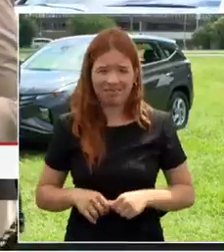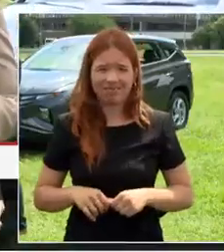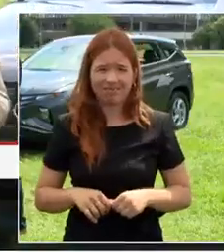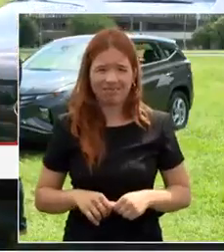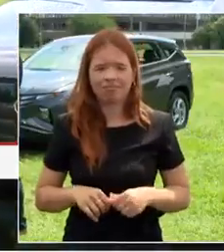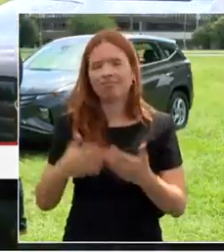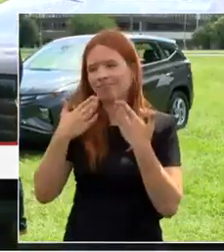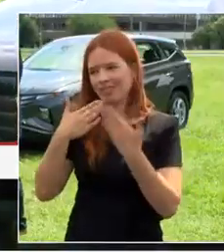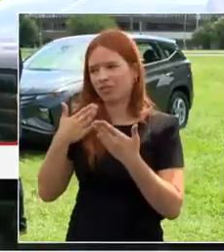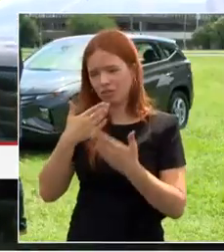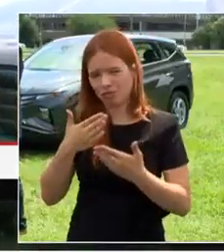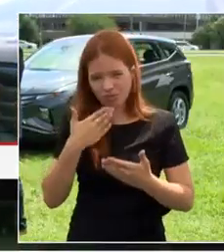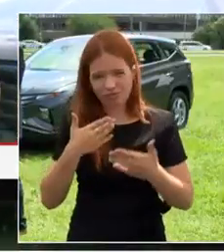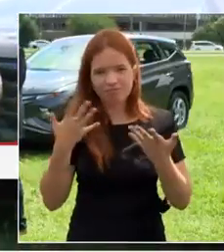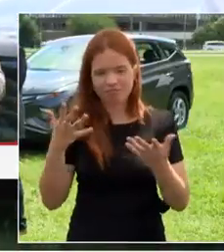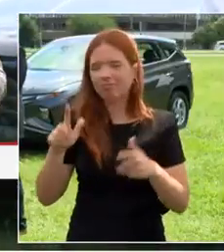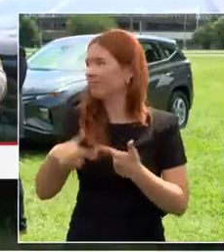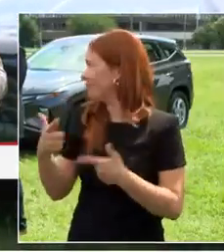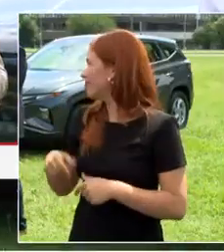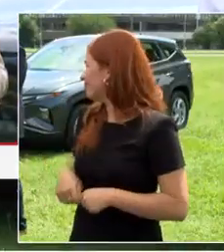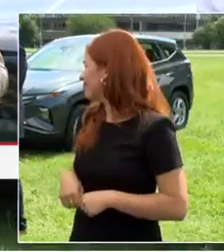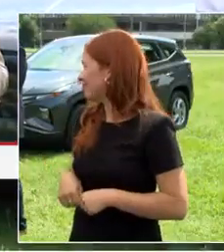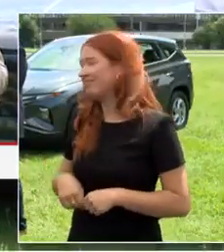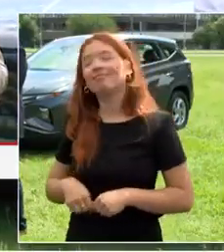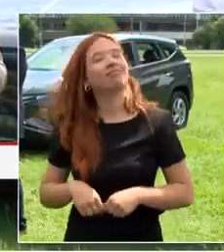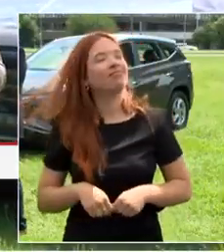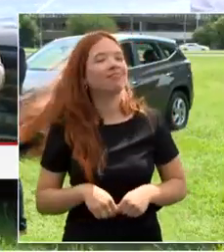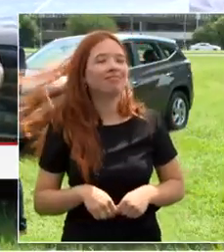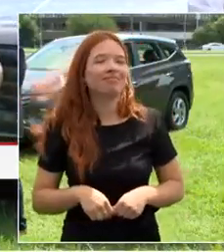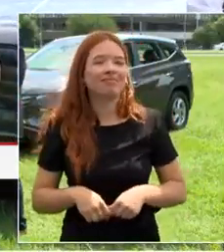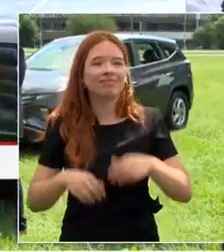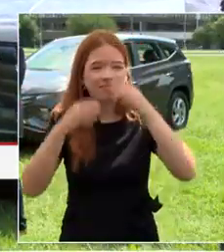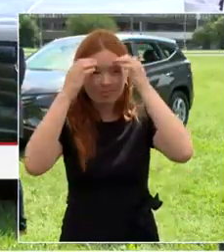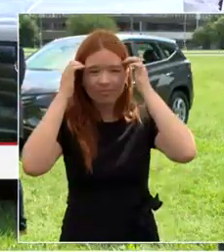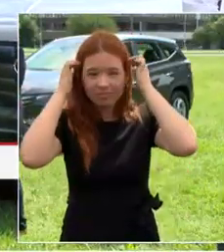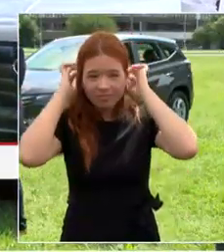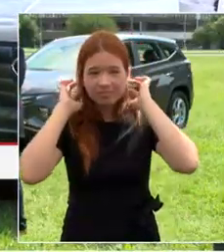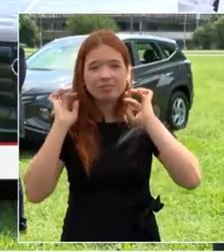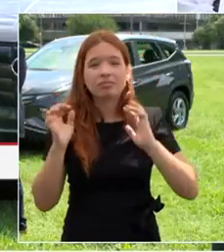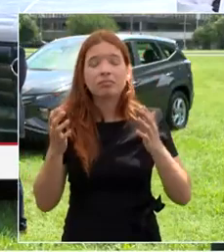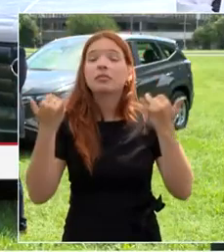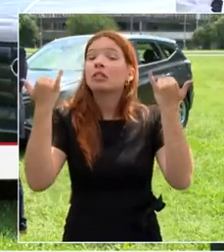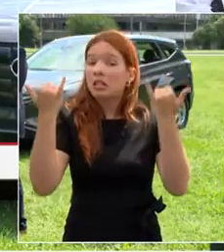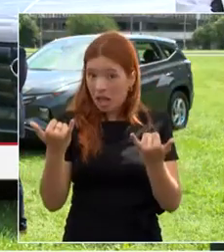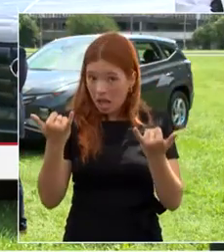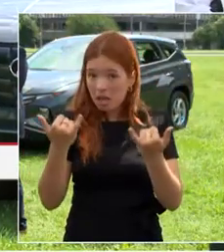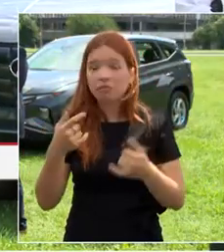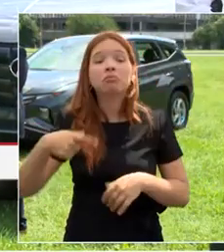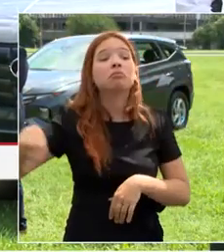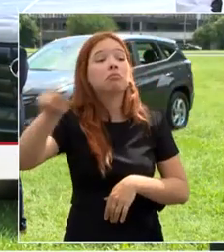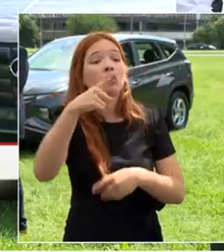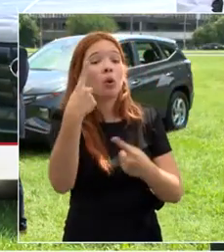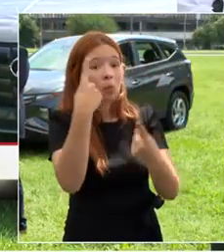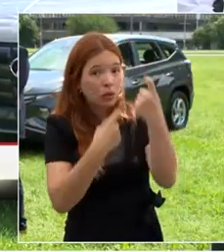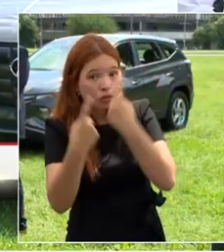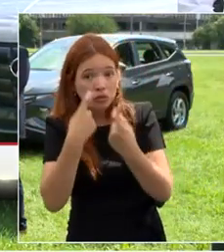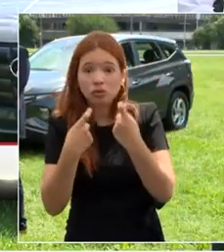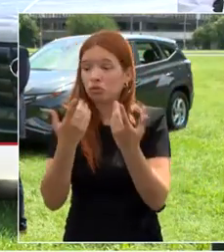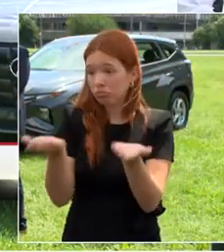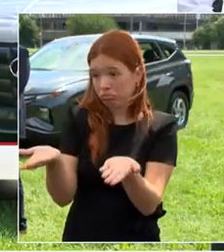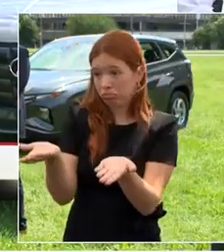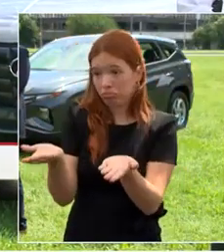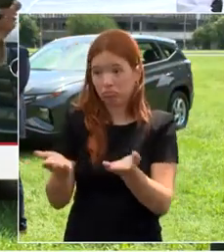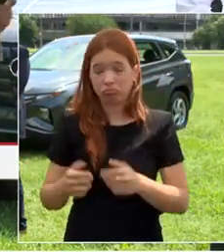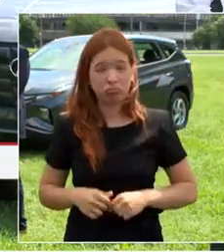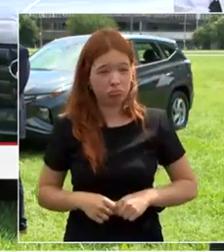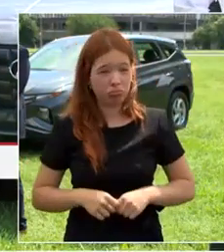Okay, so with that, we'll take a few questions, and then I think we're going to look at some cars. All right, any questions? Press questions